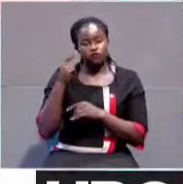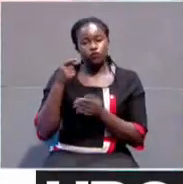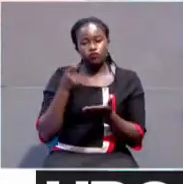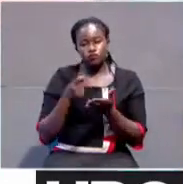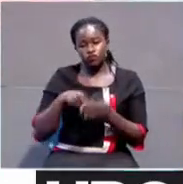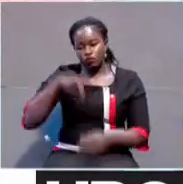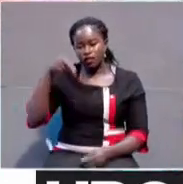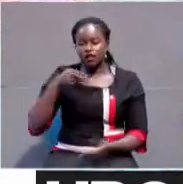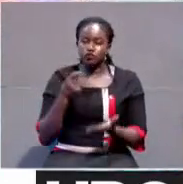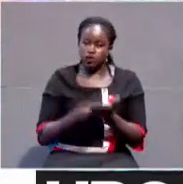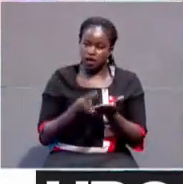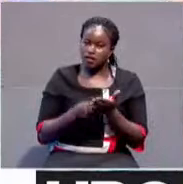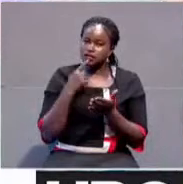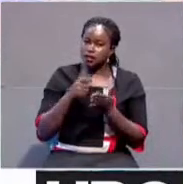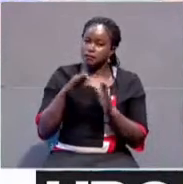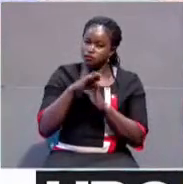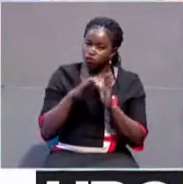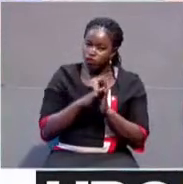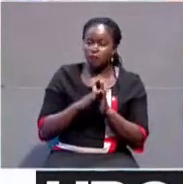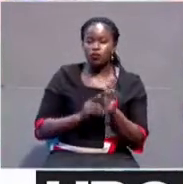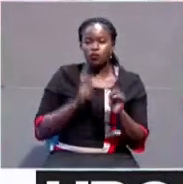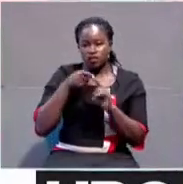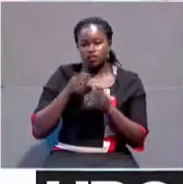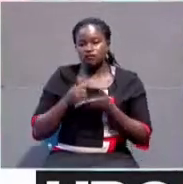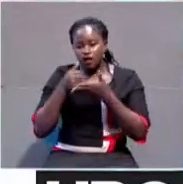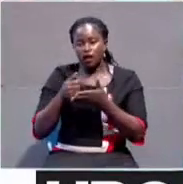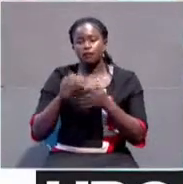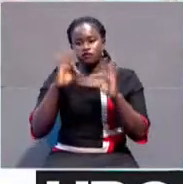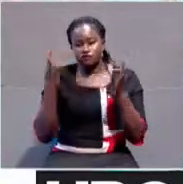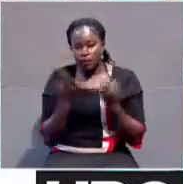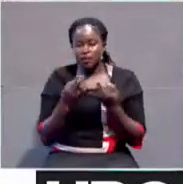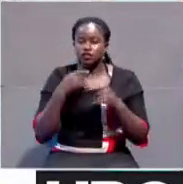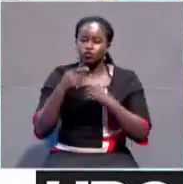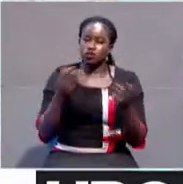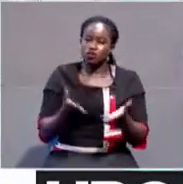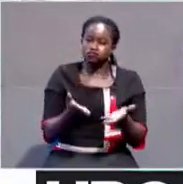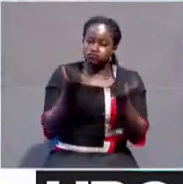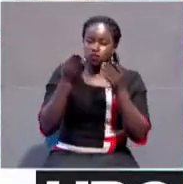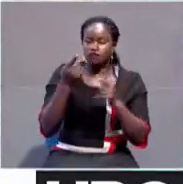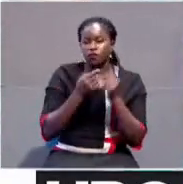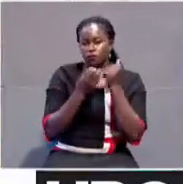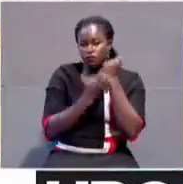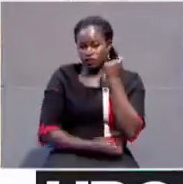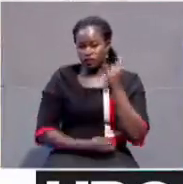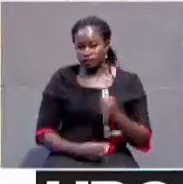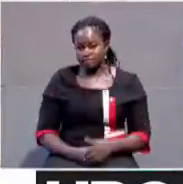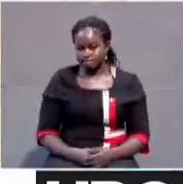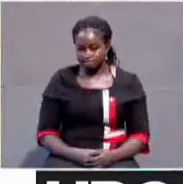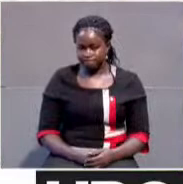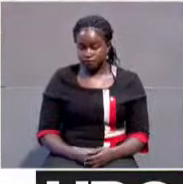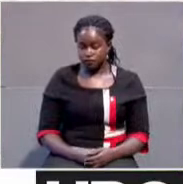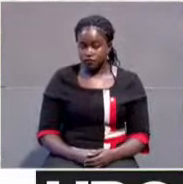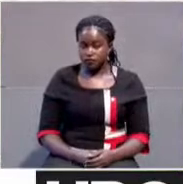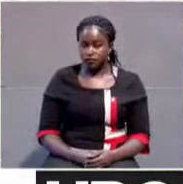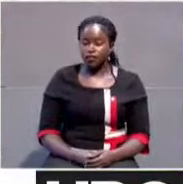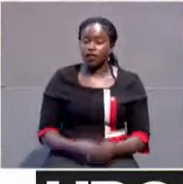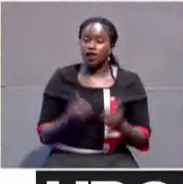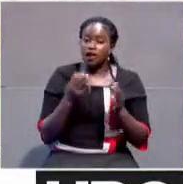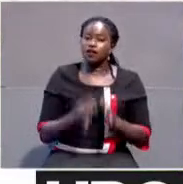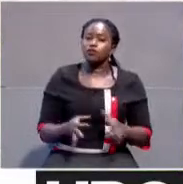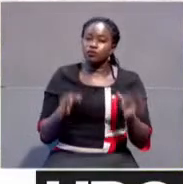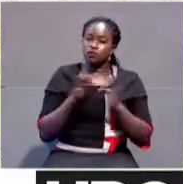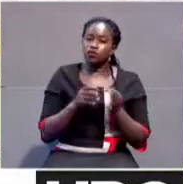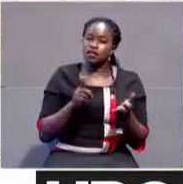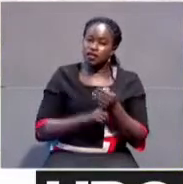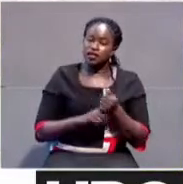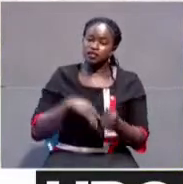Grace Kuching, says the program is meant to help families in recovering from poverty. Frequent support